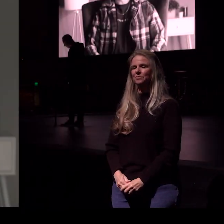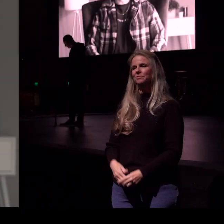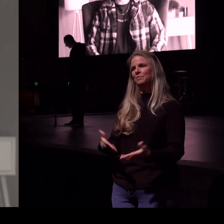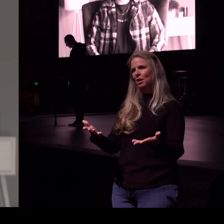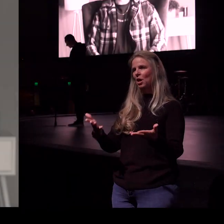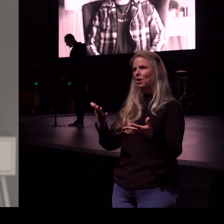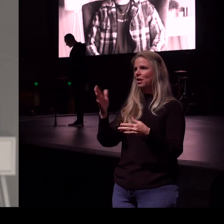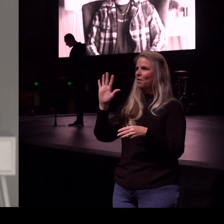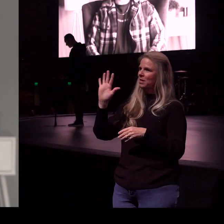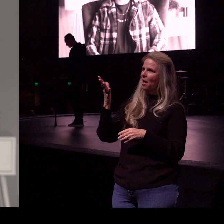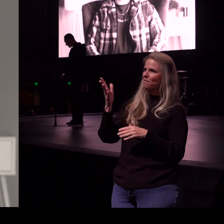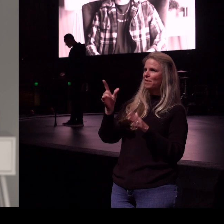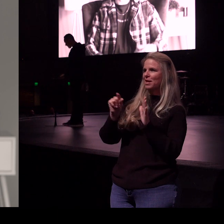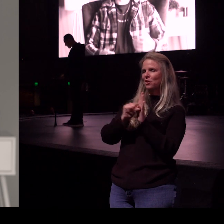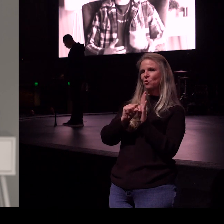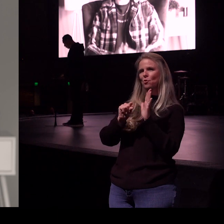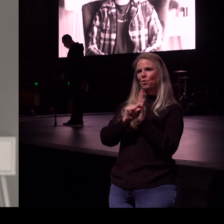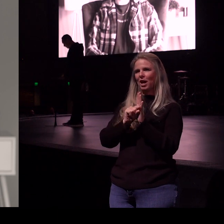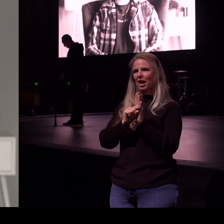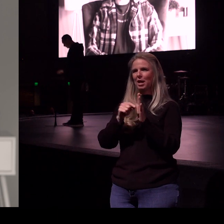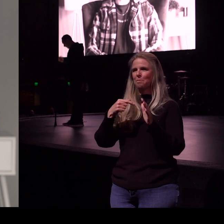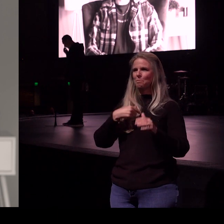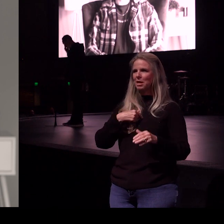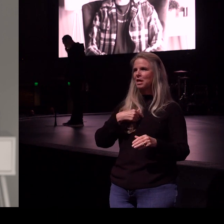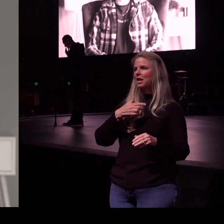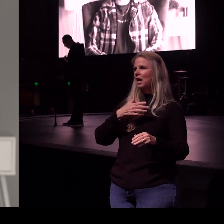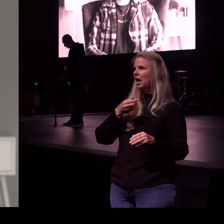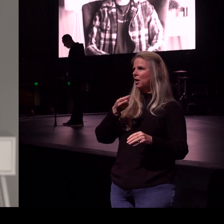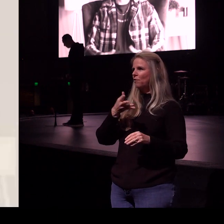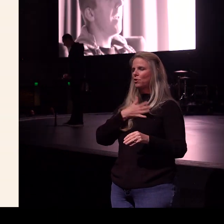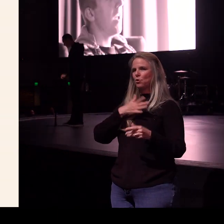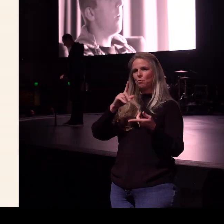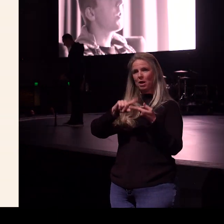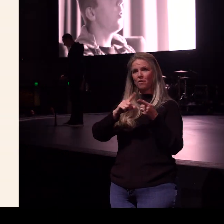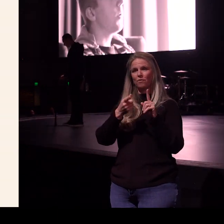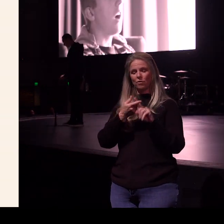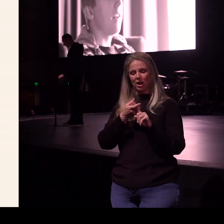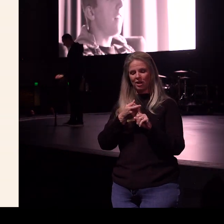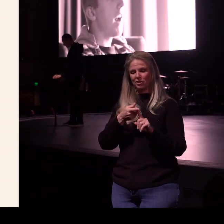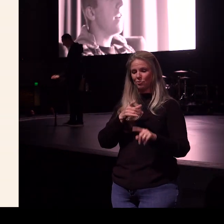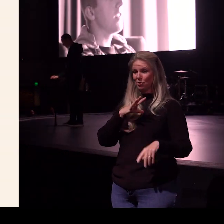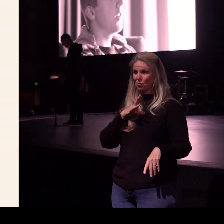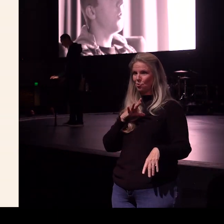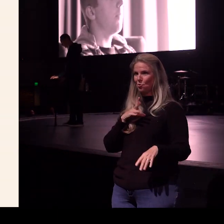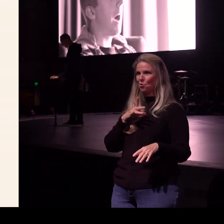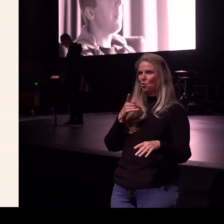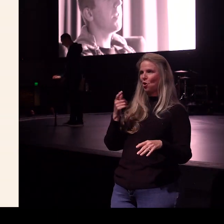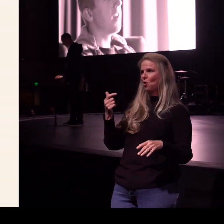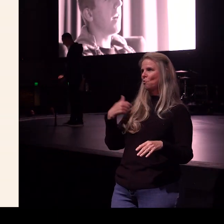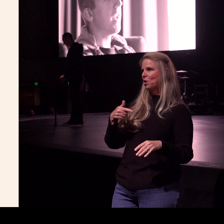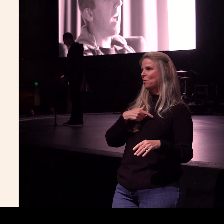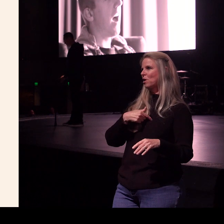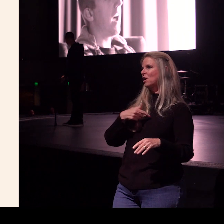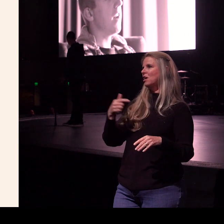It was fifth grade, and me and a few of my friends, it was cool. We got invited to go to a Bible study at a